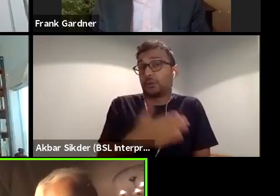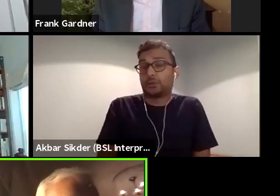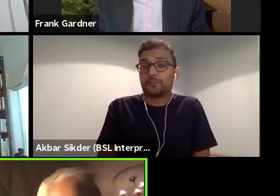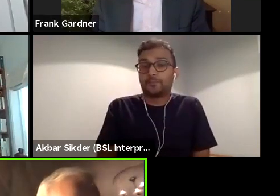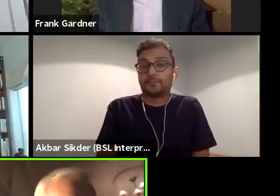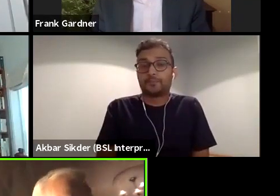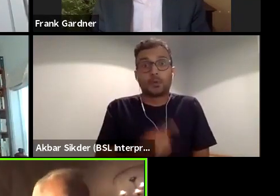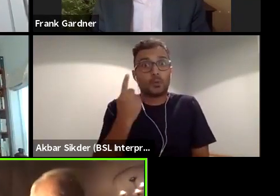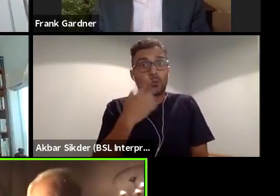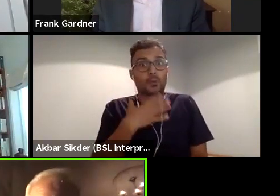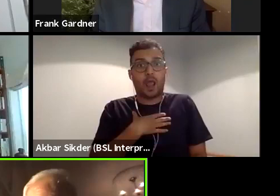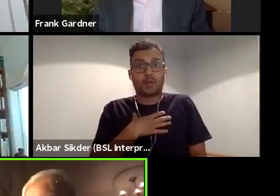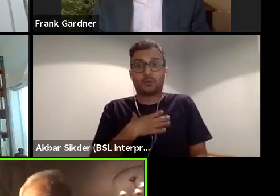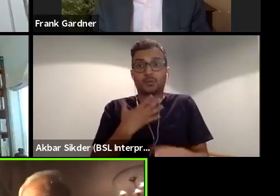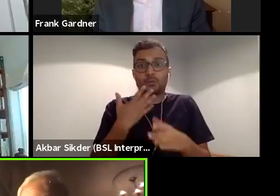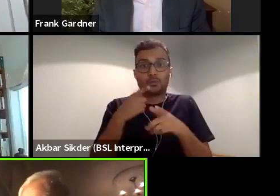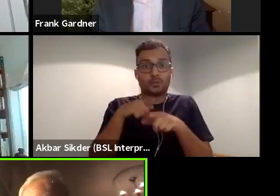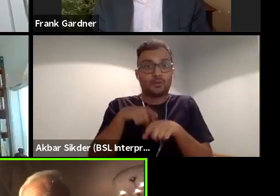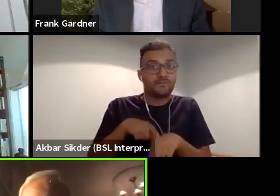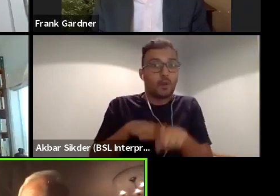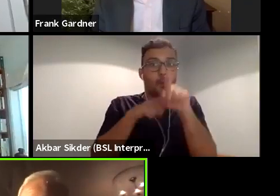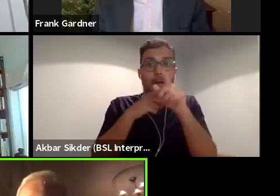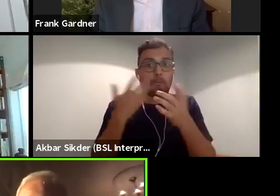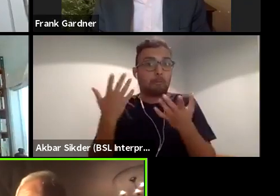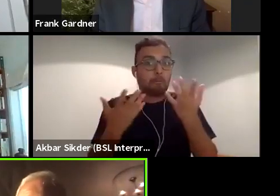follow that? I'm wondering,